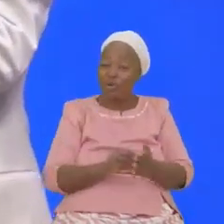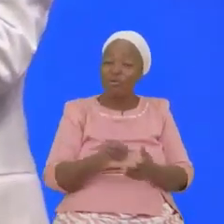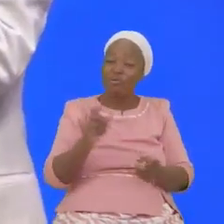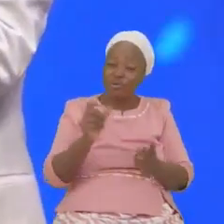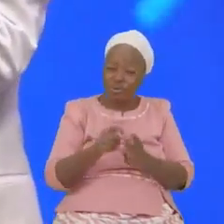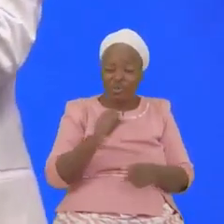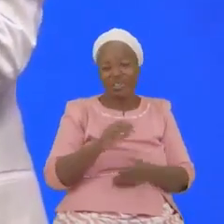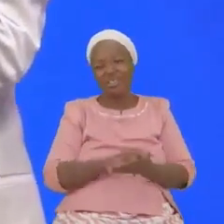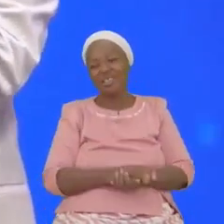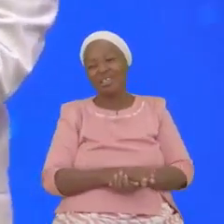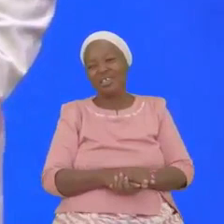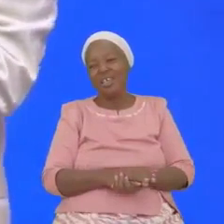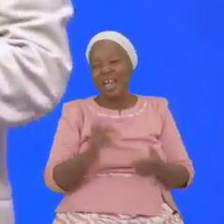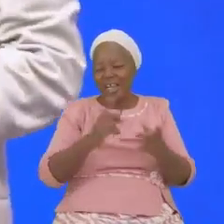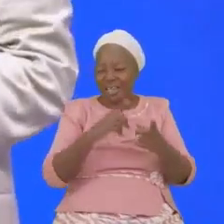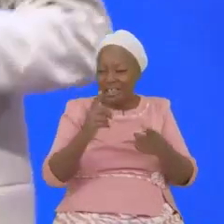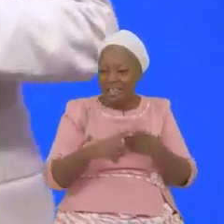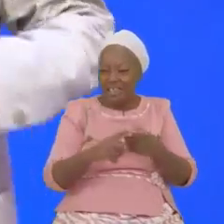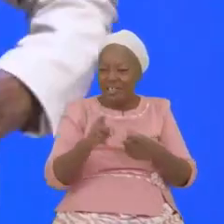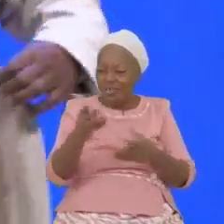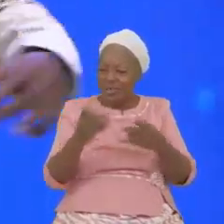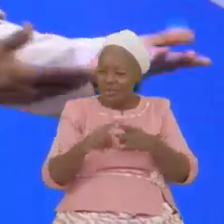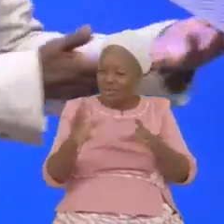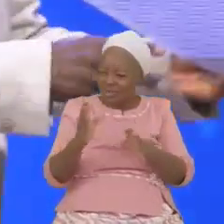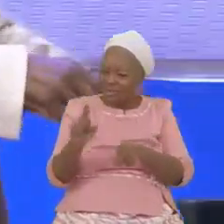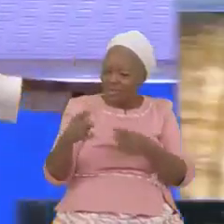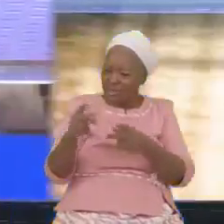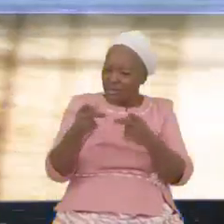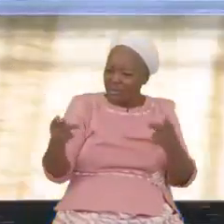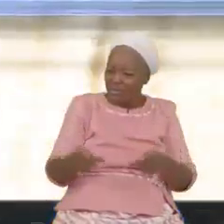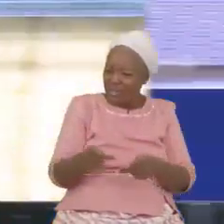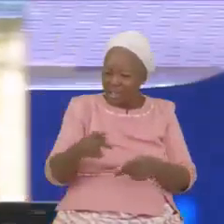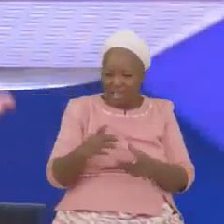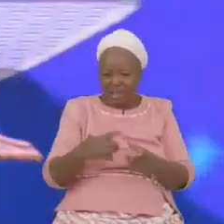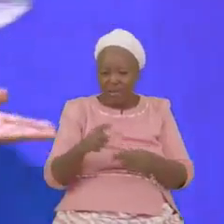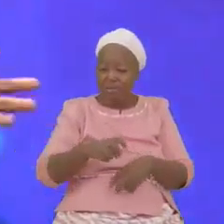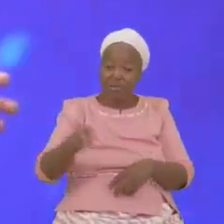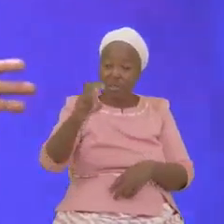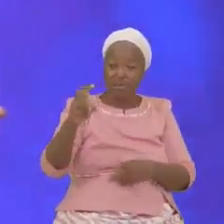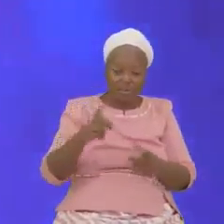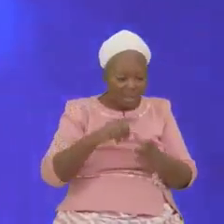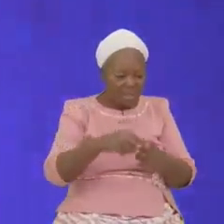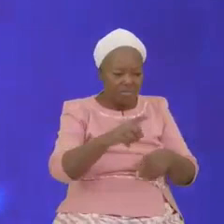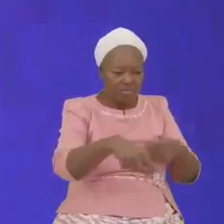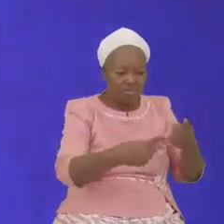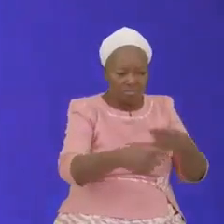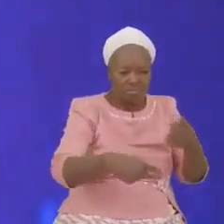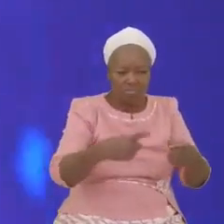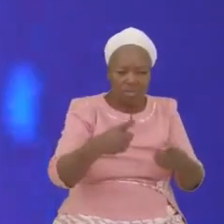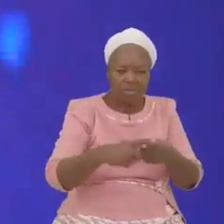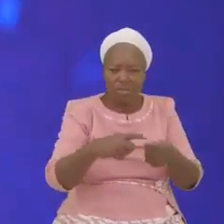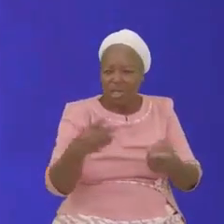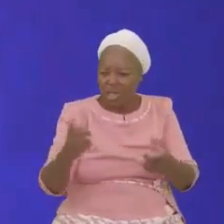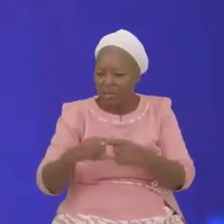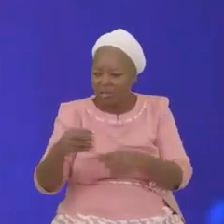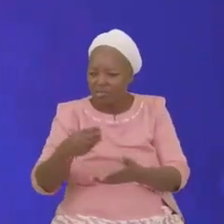the plane from here to that place, and he got to the counter, he submitted his ticket, submitted everything,